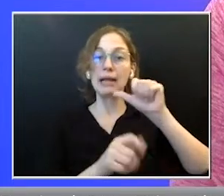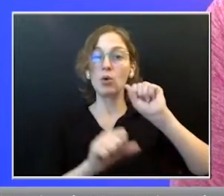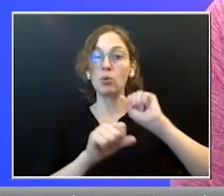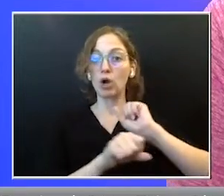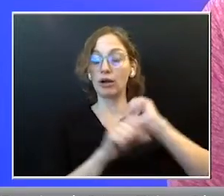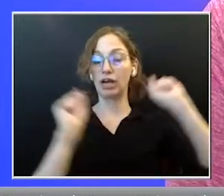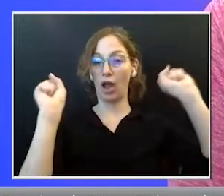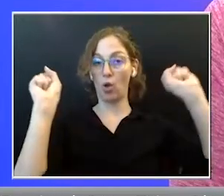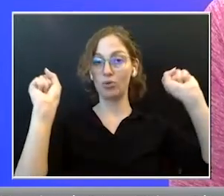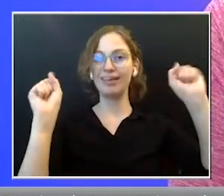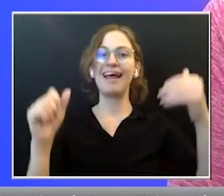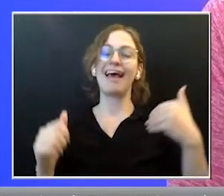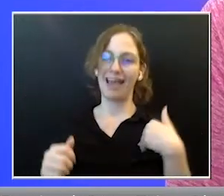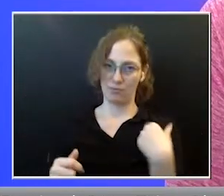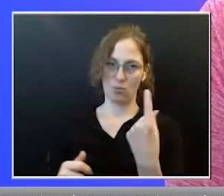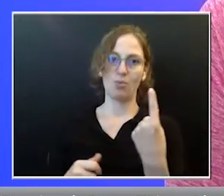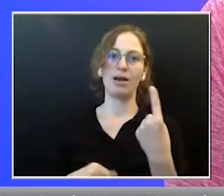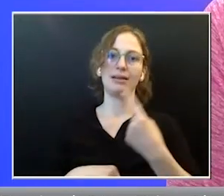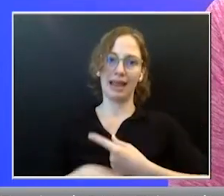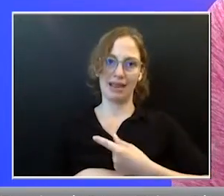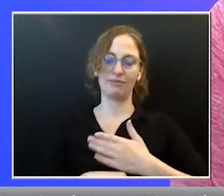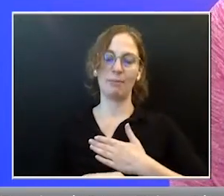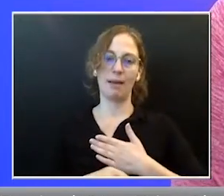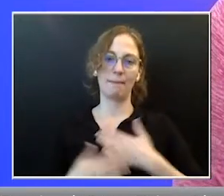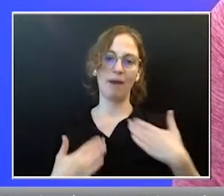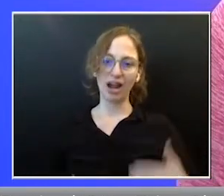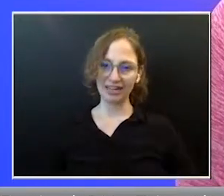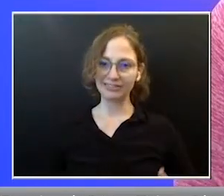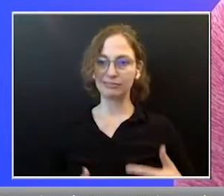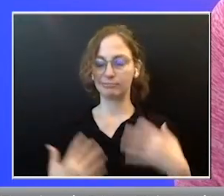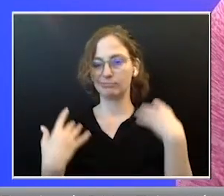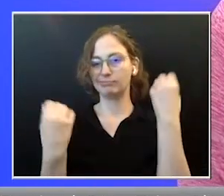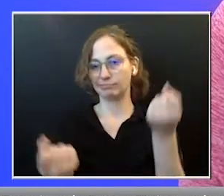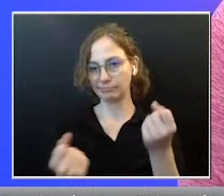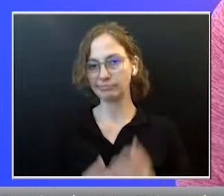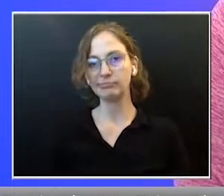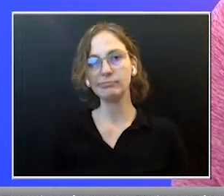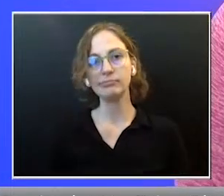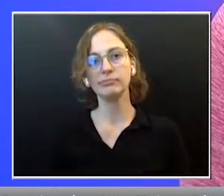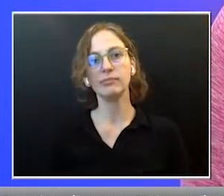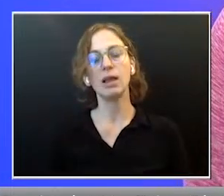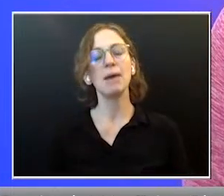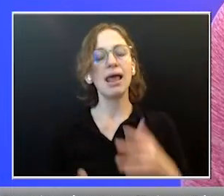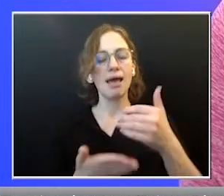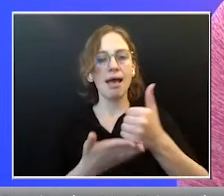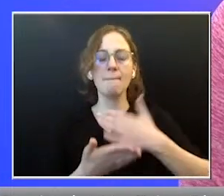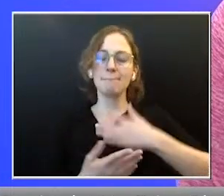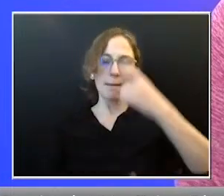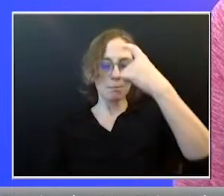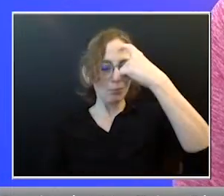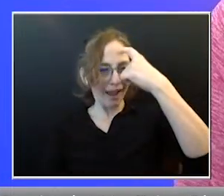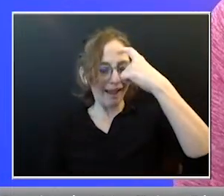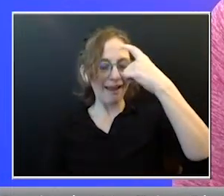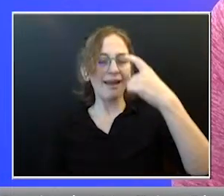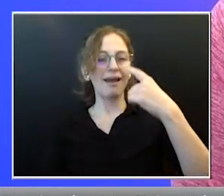recover. But it helped my brain so much. It helped me feel strong, but it also